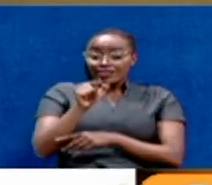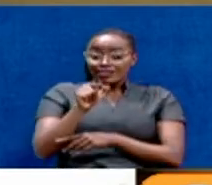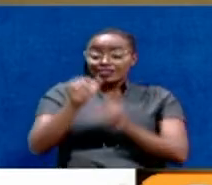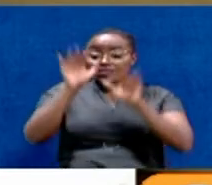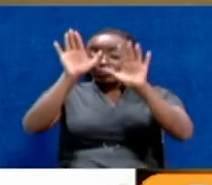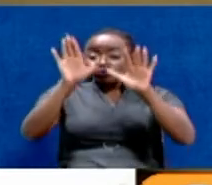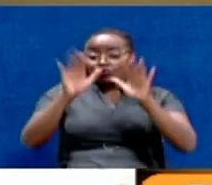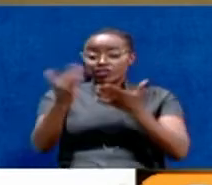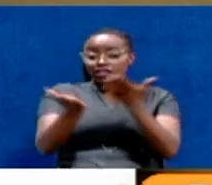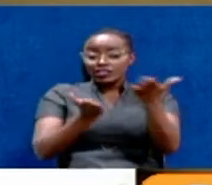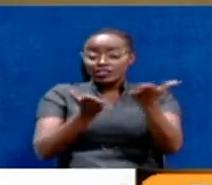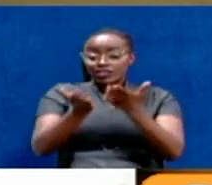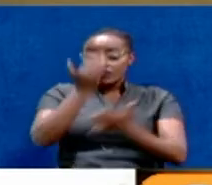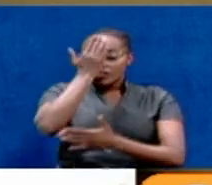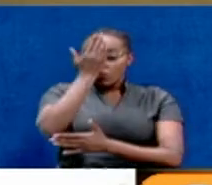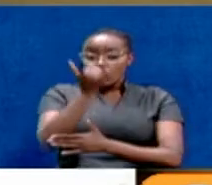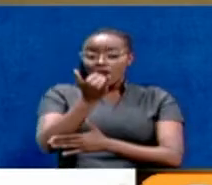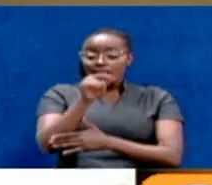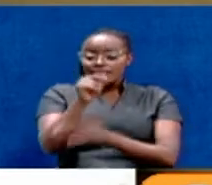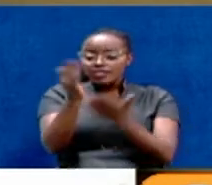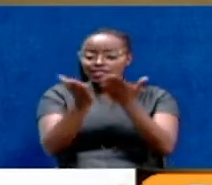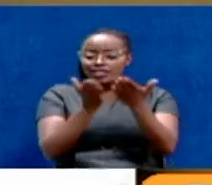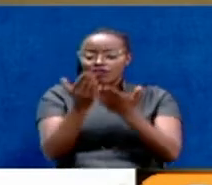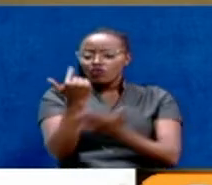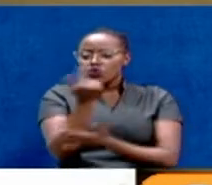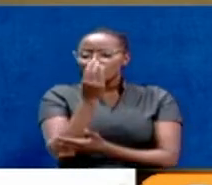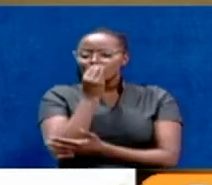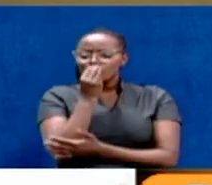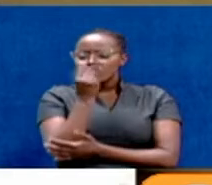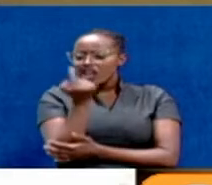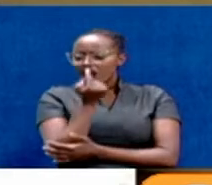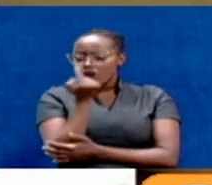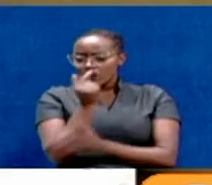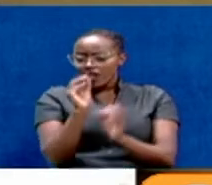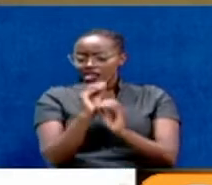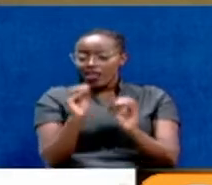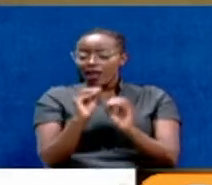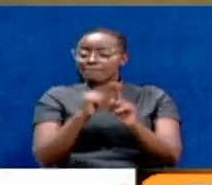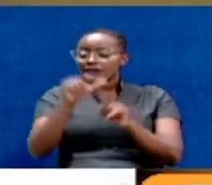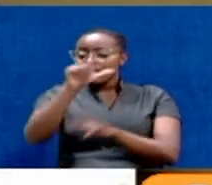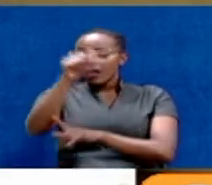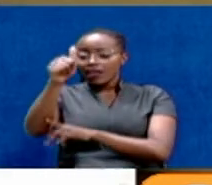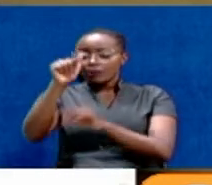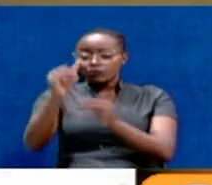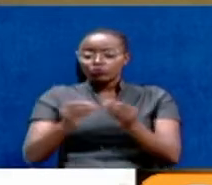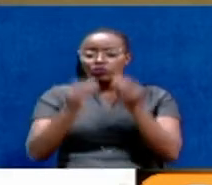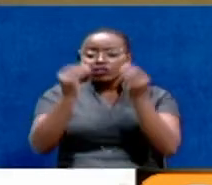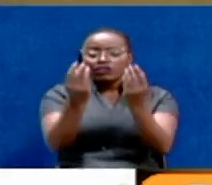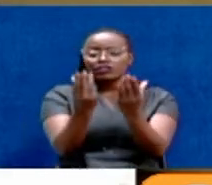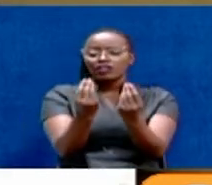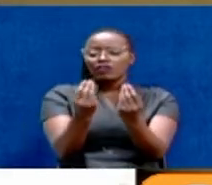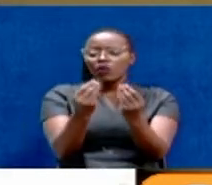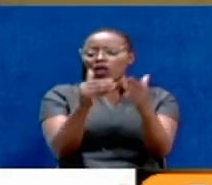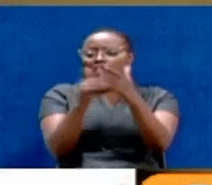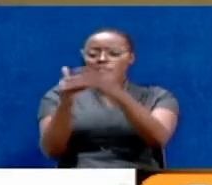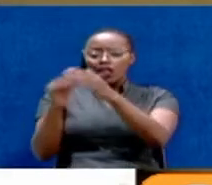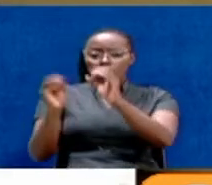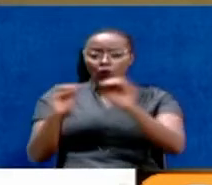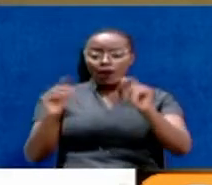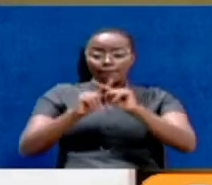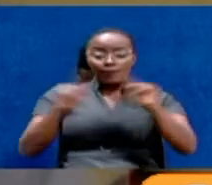services so that the services, apart from food, can be provided smoothly without hindrance. But